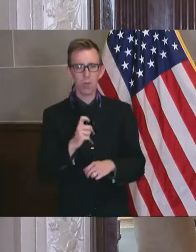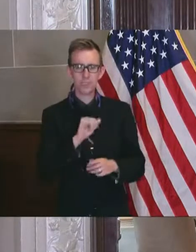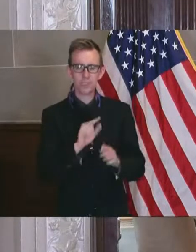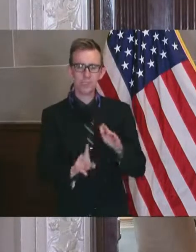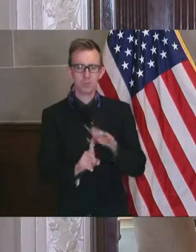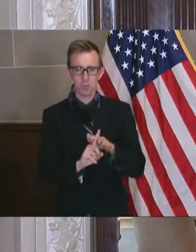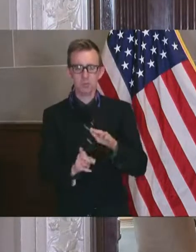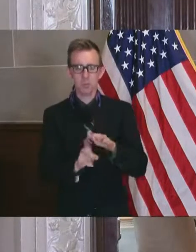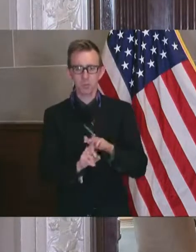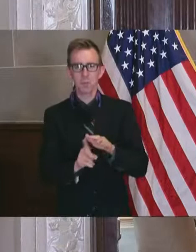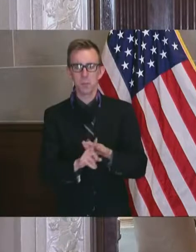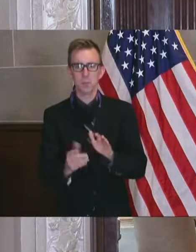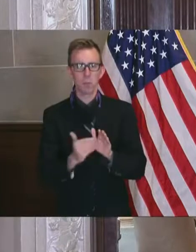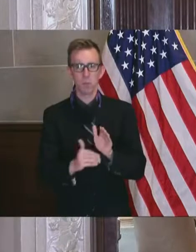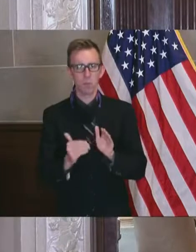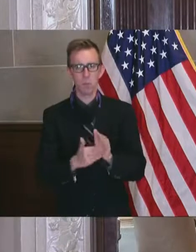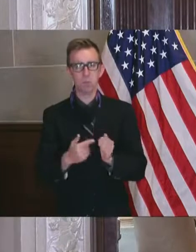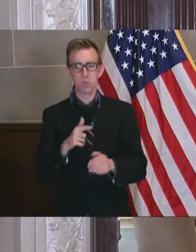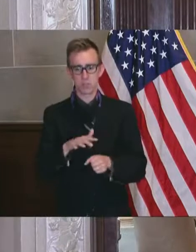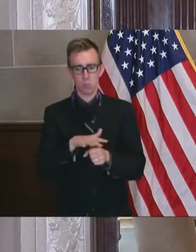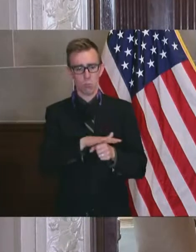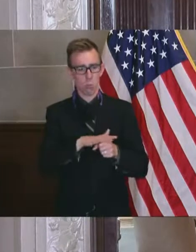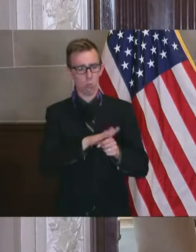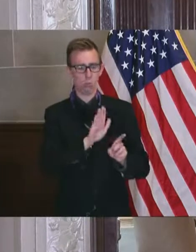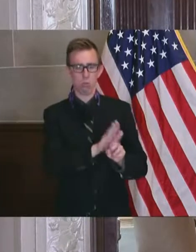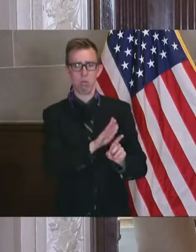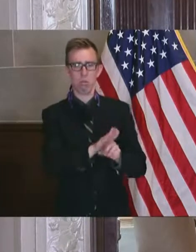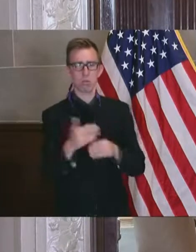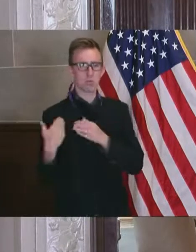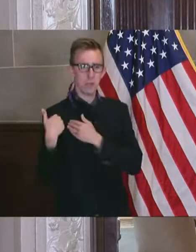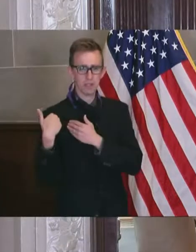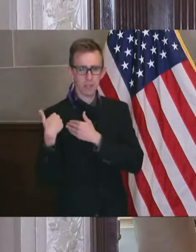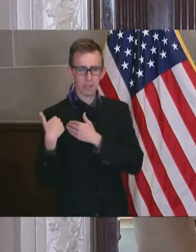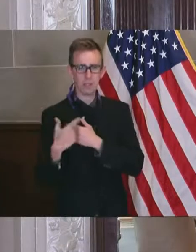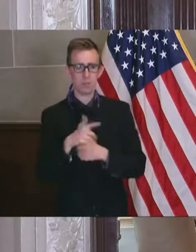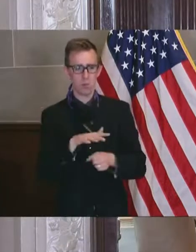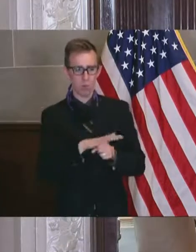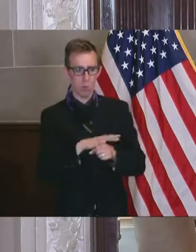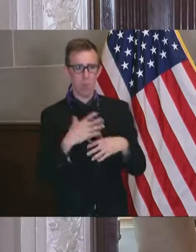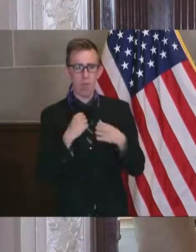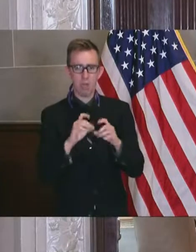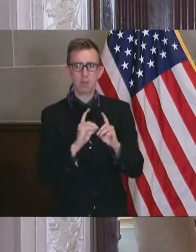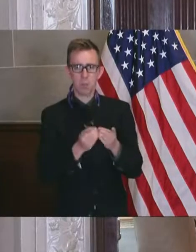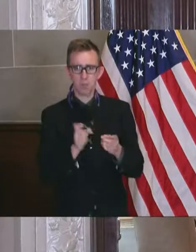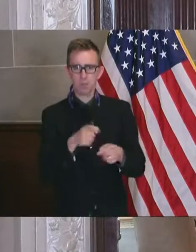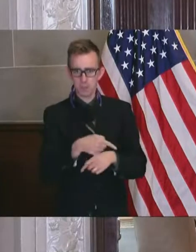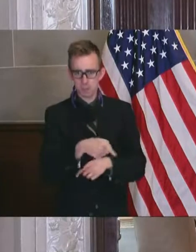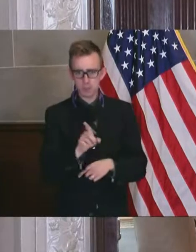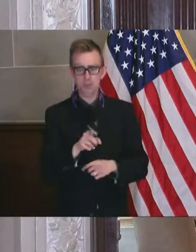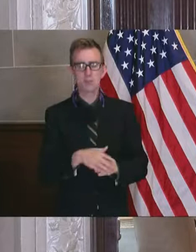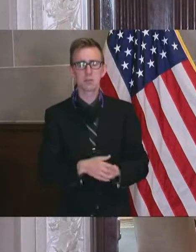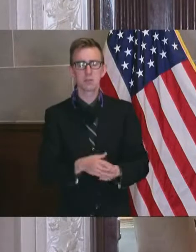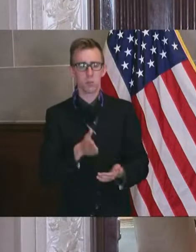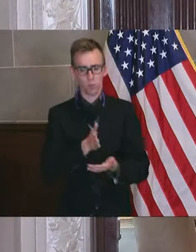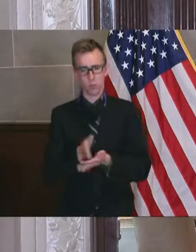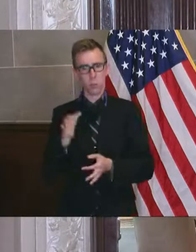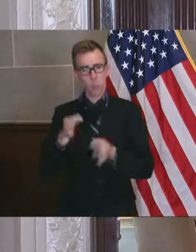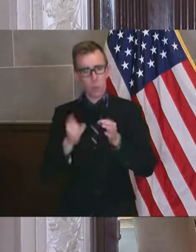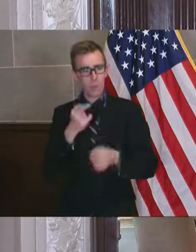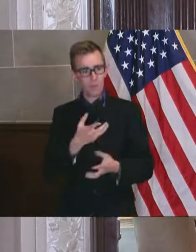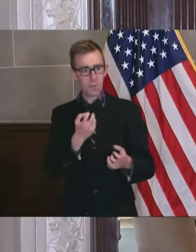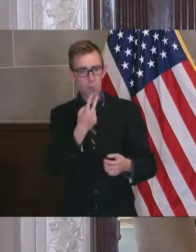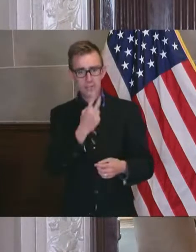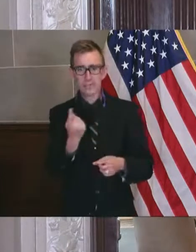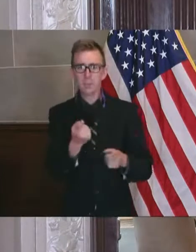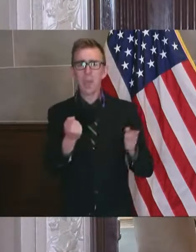come up numerous times. It's to the local levels, to the local health departments to go. There's an action they take through the courts if they want to get something